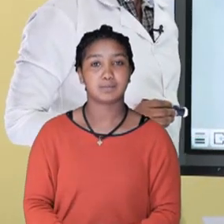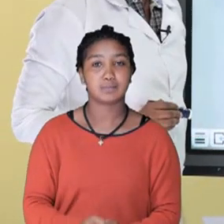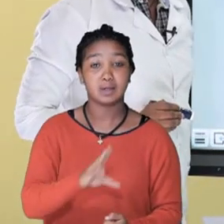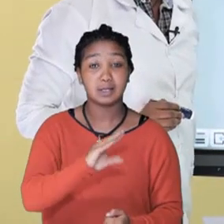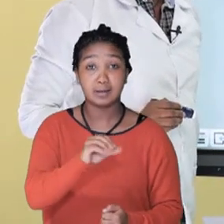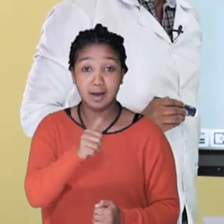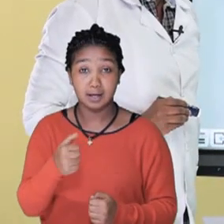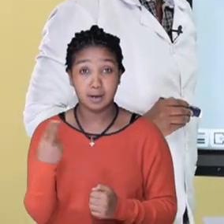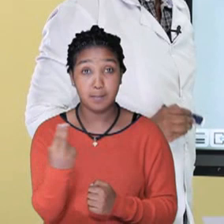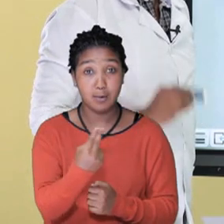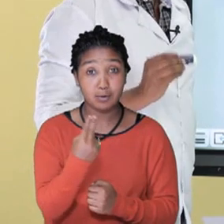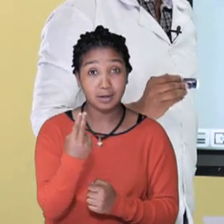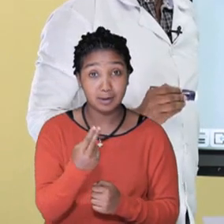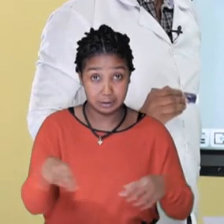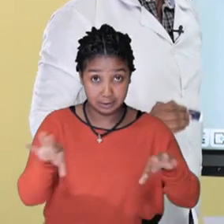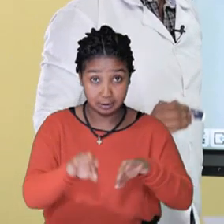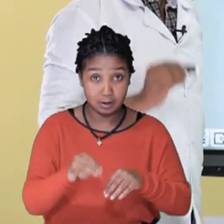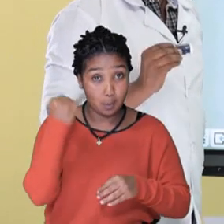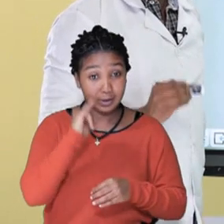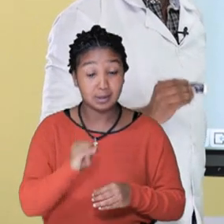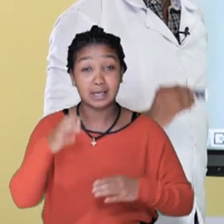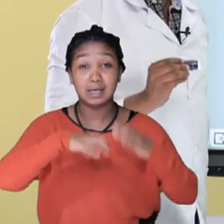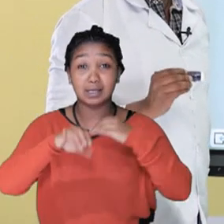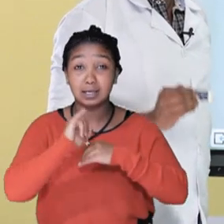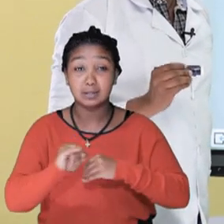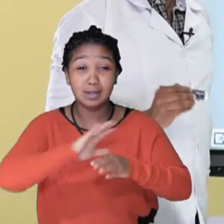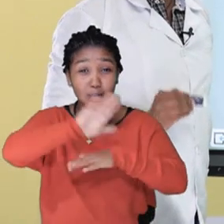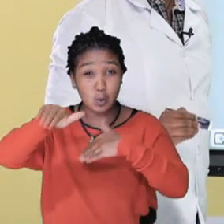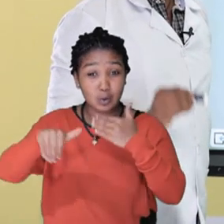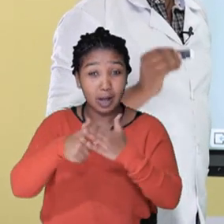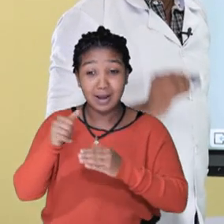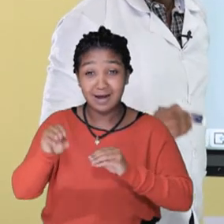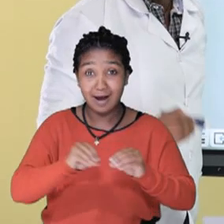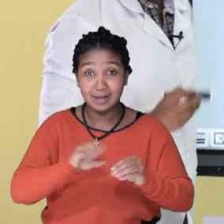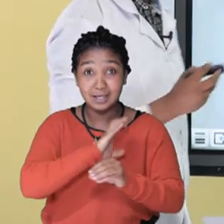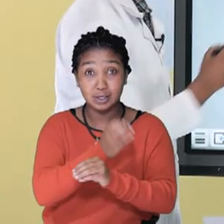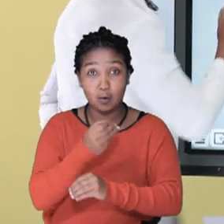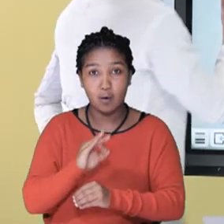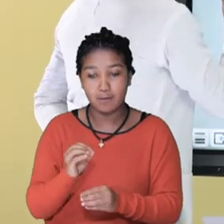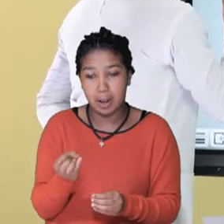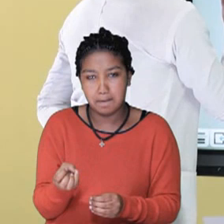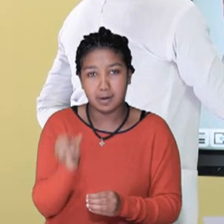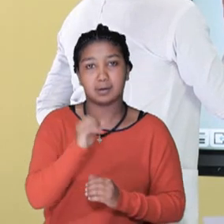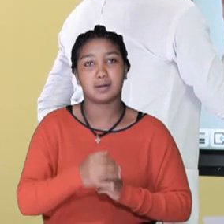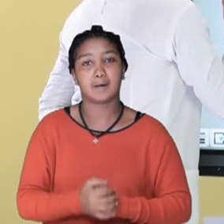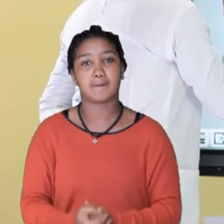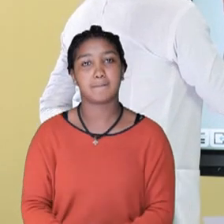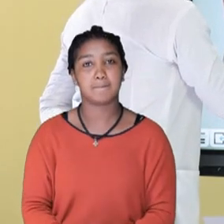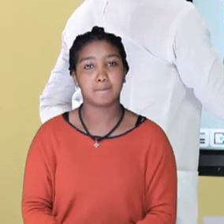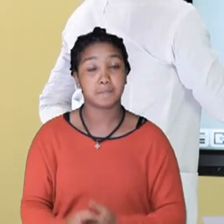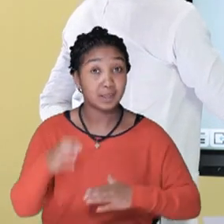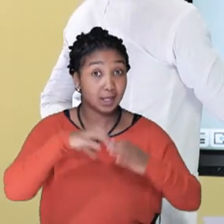other important point is heat is the total kinetic energy of a particle. Heat